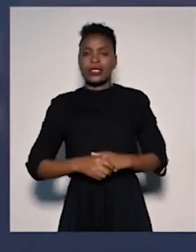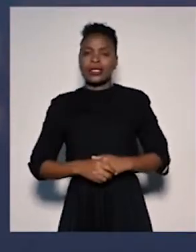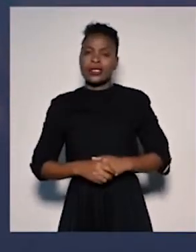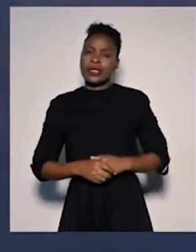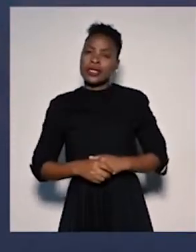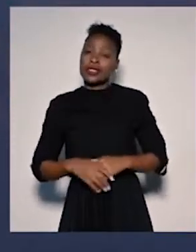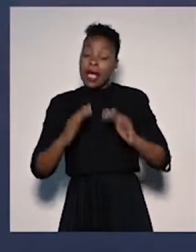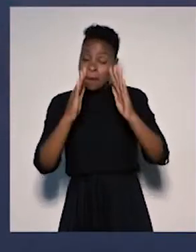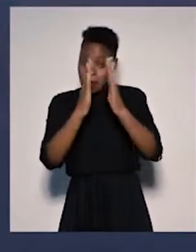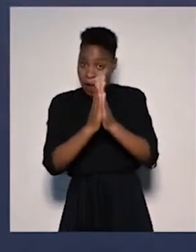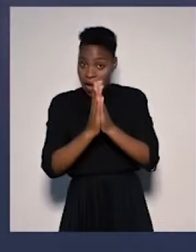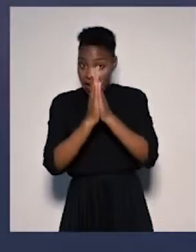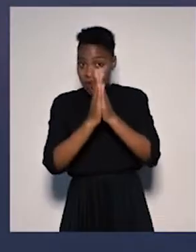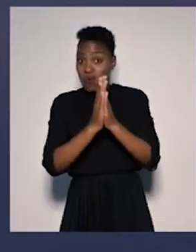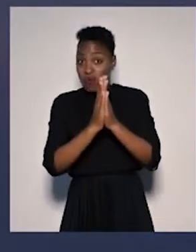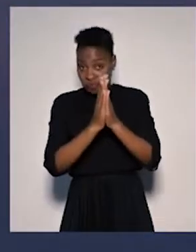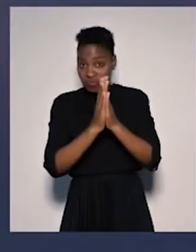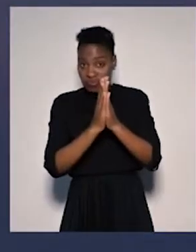She had prayed